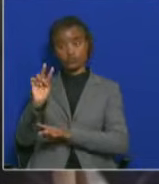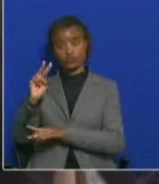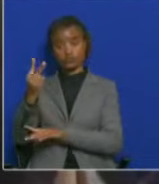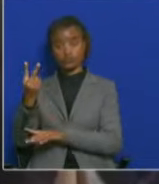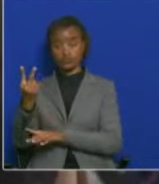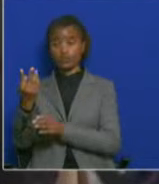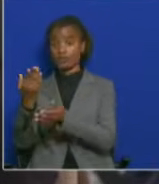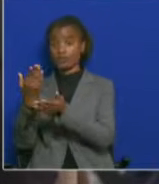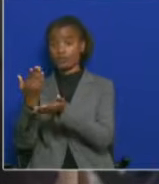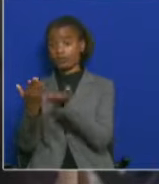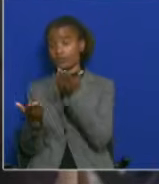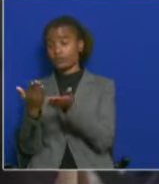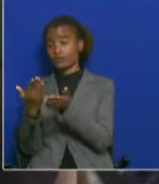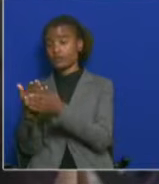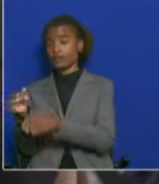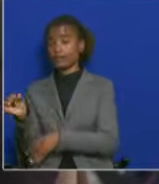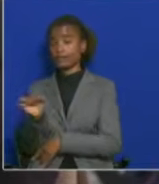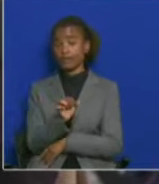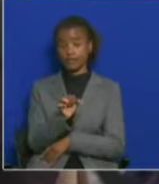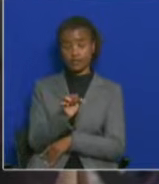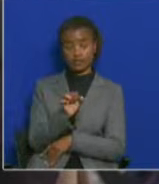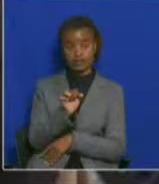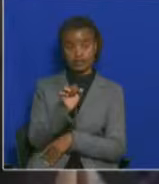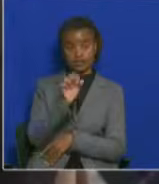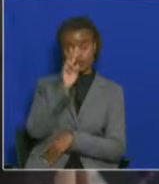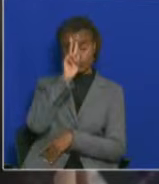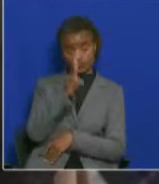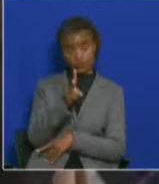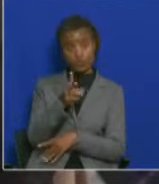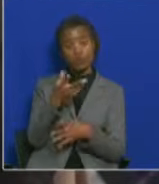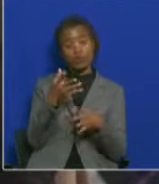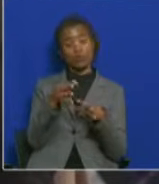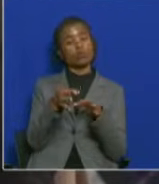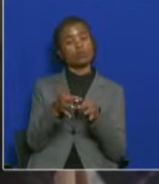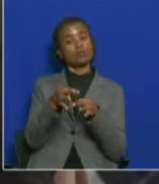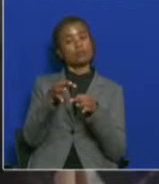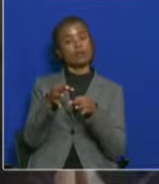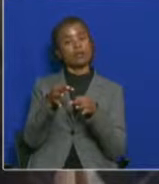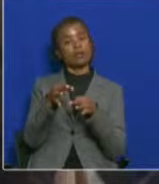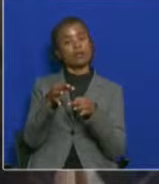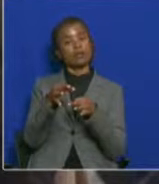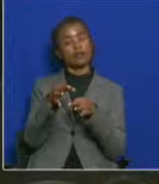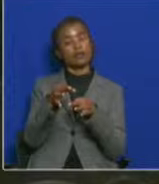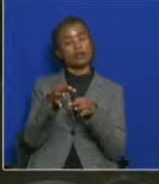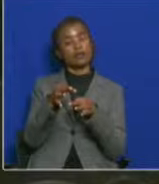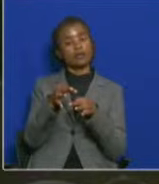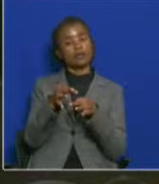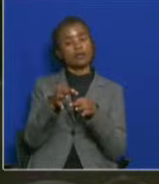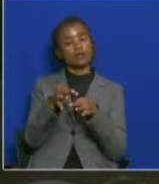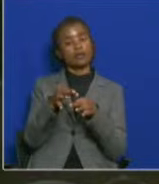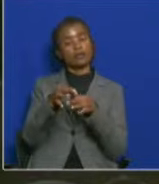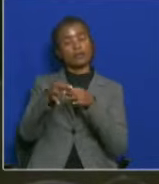lunch or an extended lunch, we would be indebted to you, Chair, and to the commissioners.